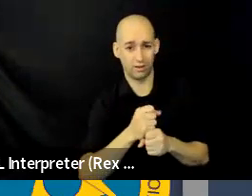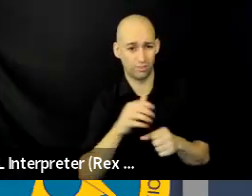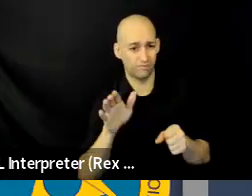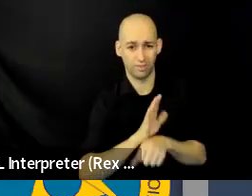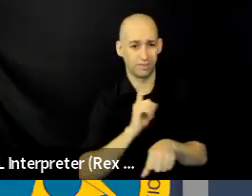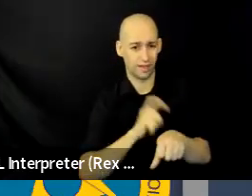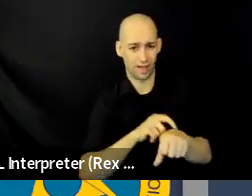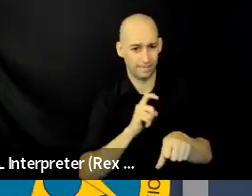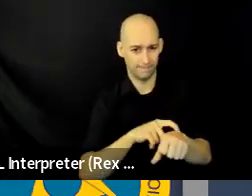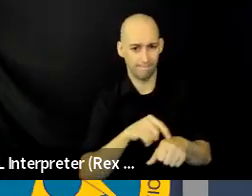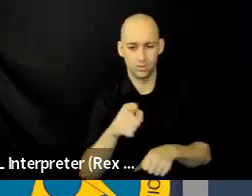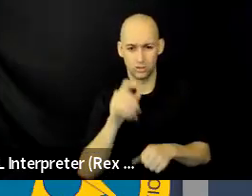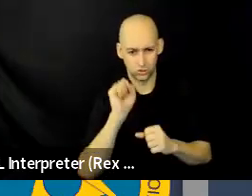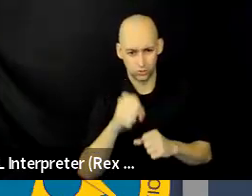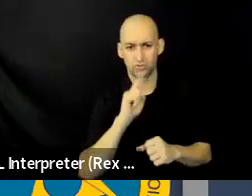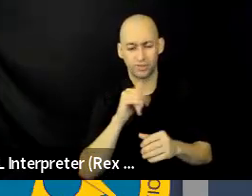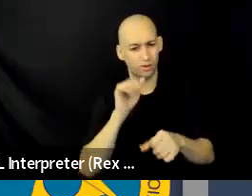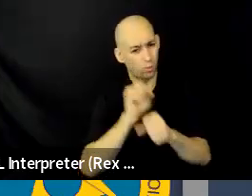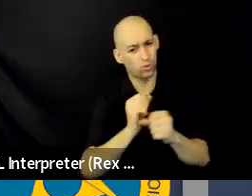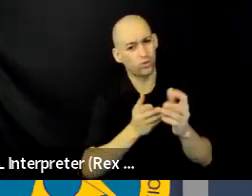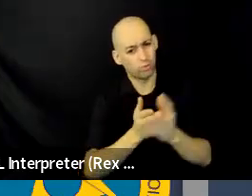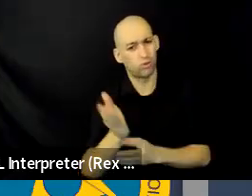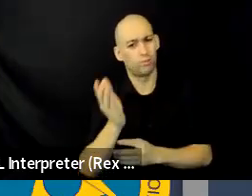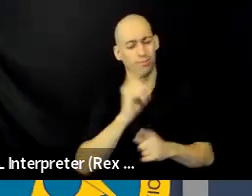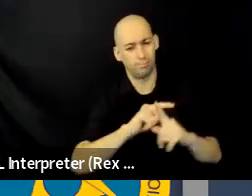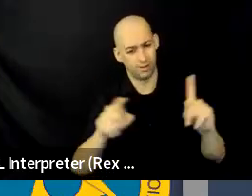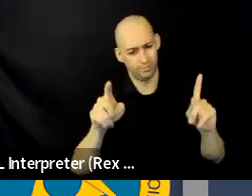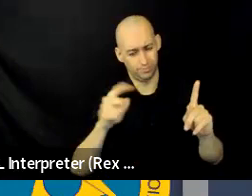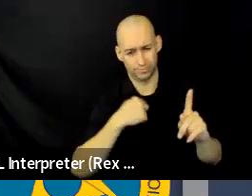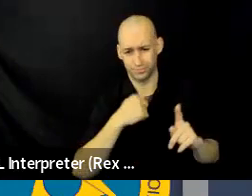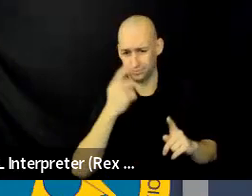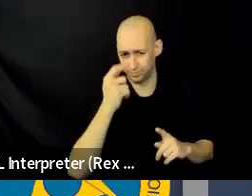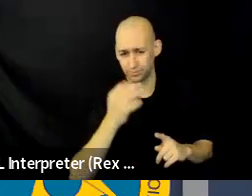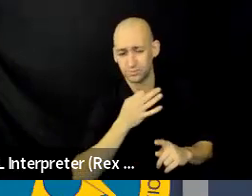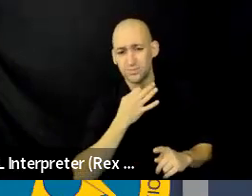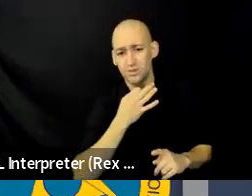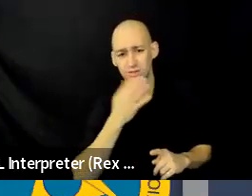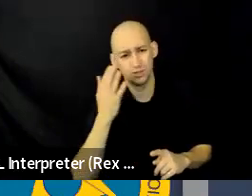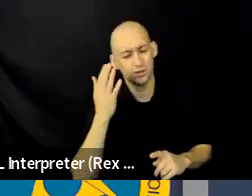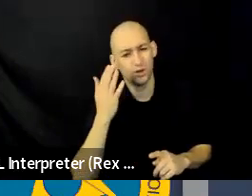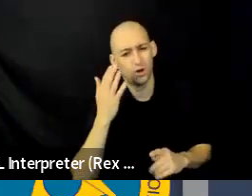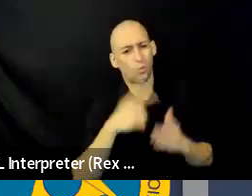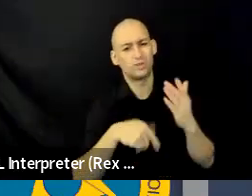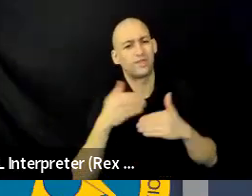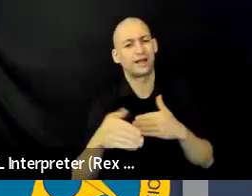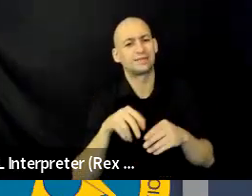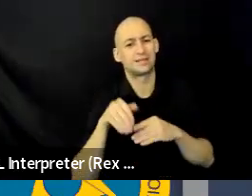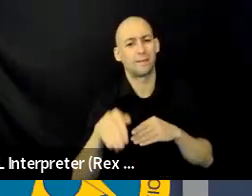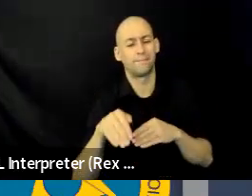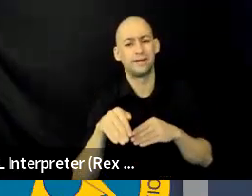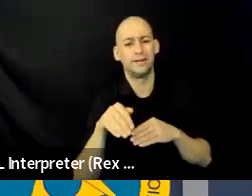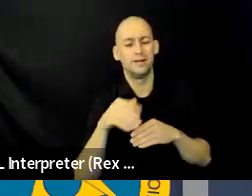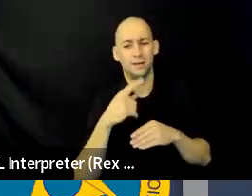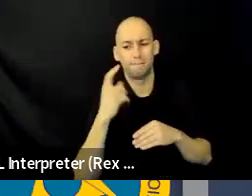that you could really work through this. But I'm a little curious as to kind of what the next steps could be,